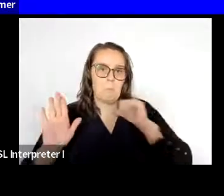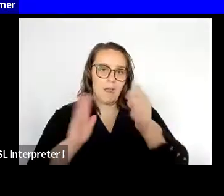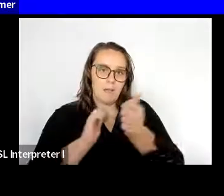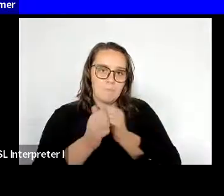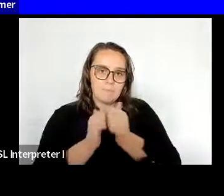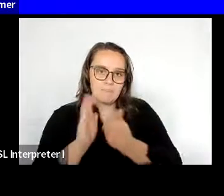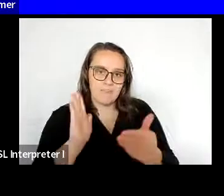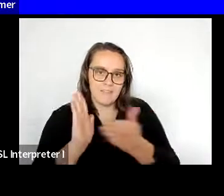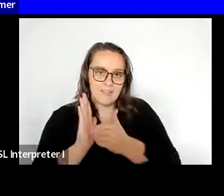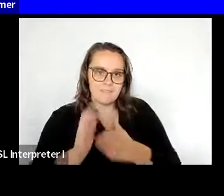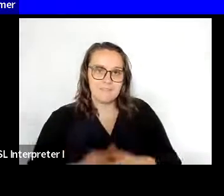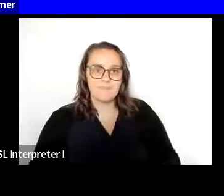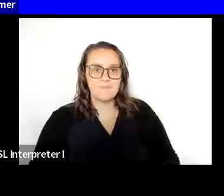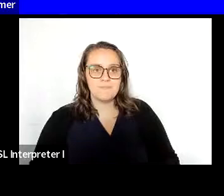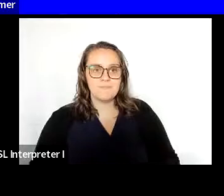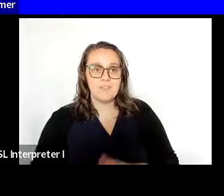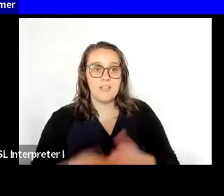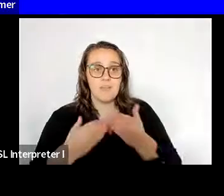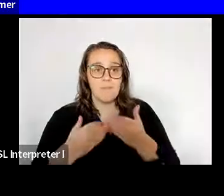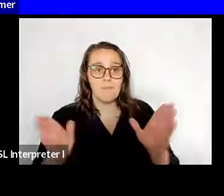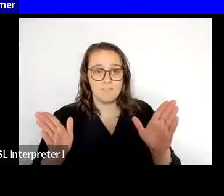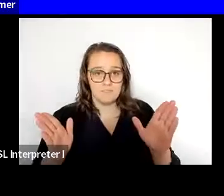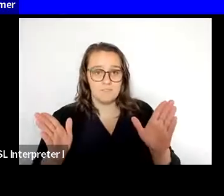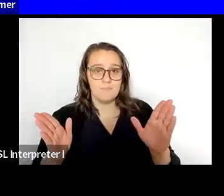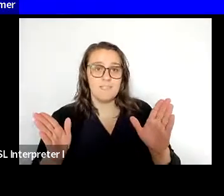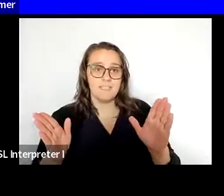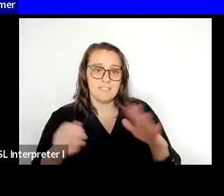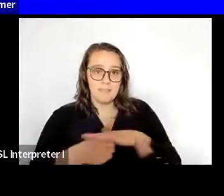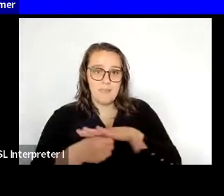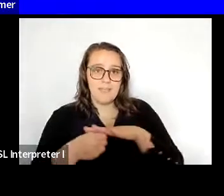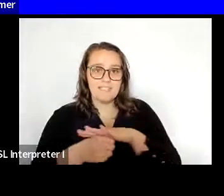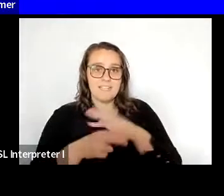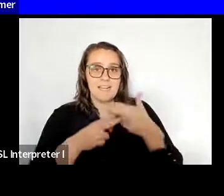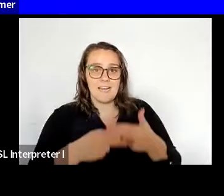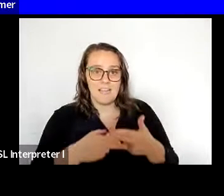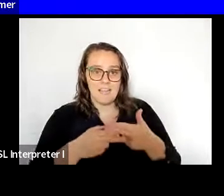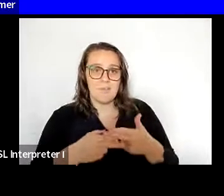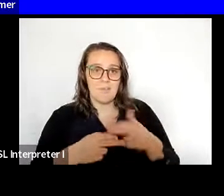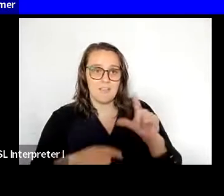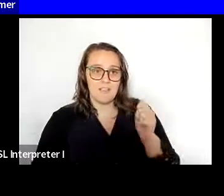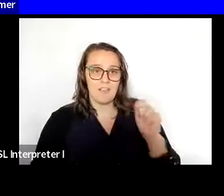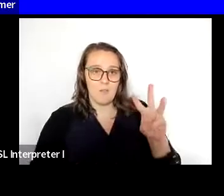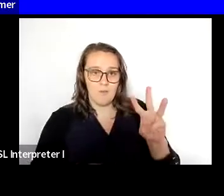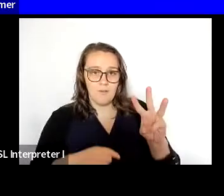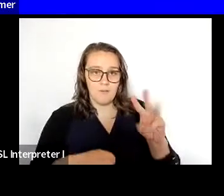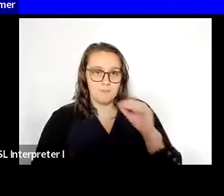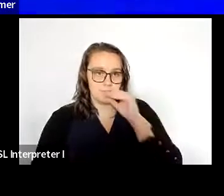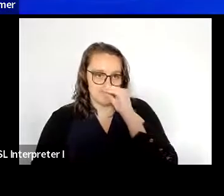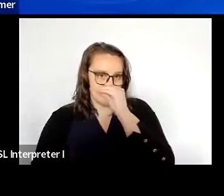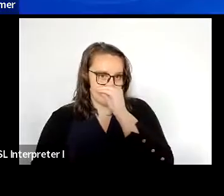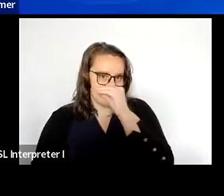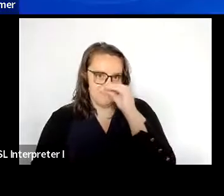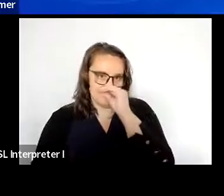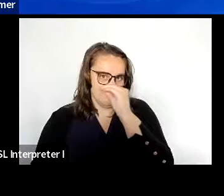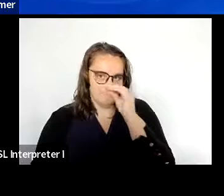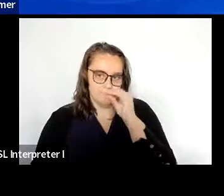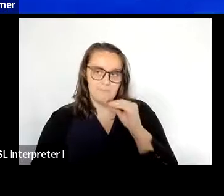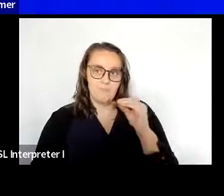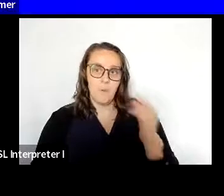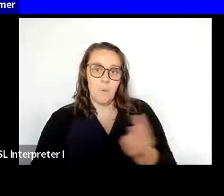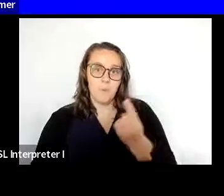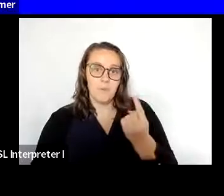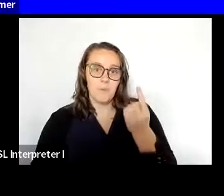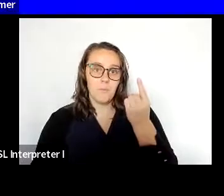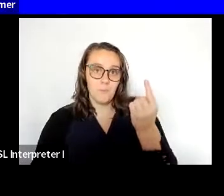Under the district's public space naming law, only one public space, including streets and buildings, may be officially named for a person. The